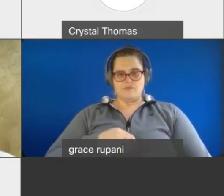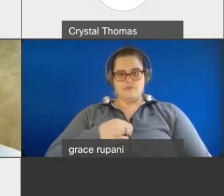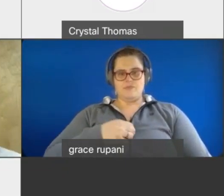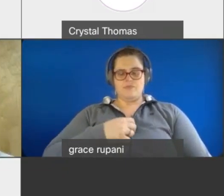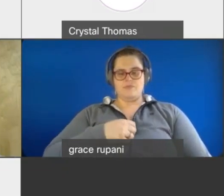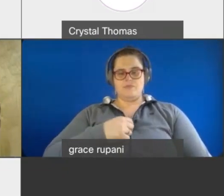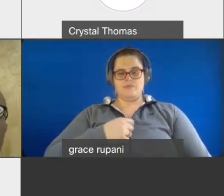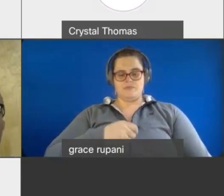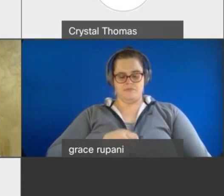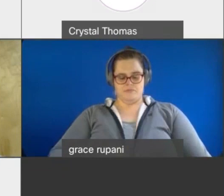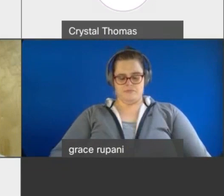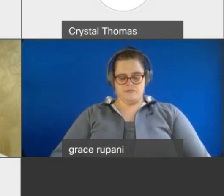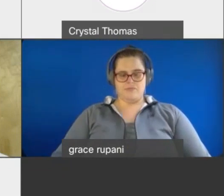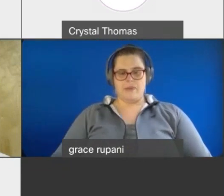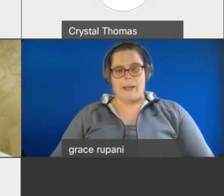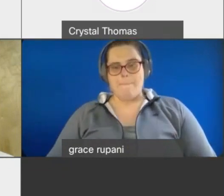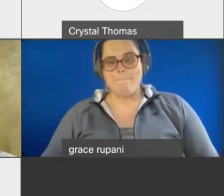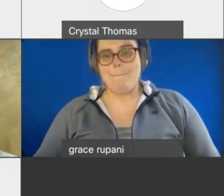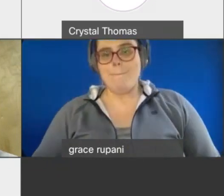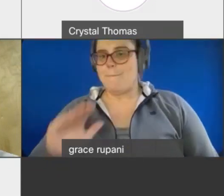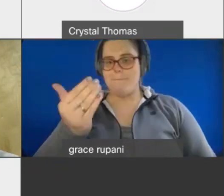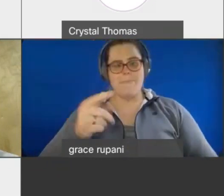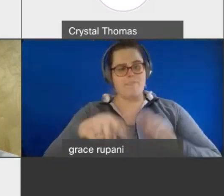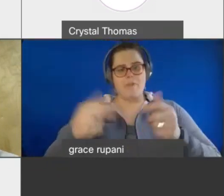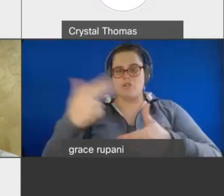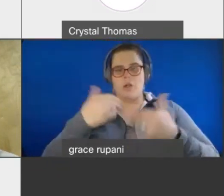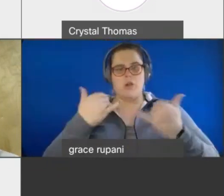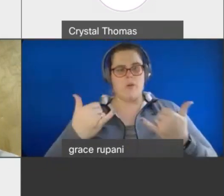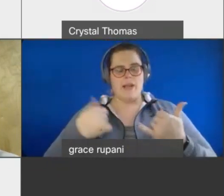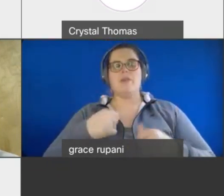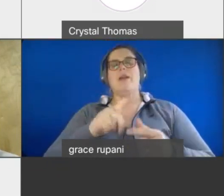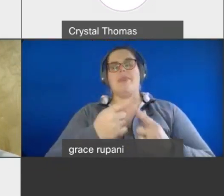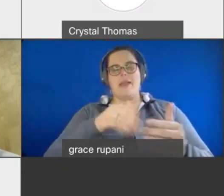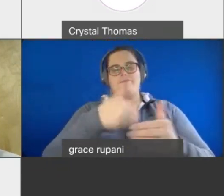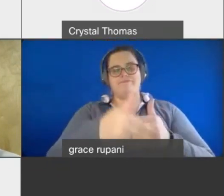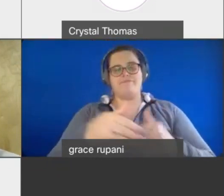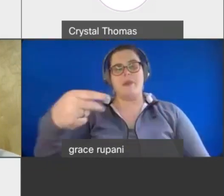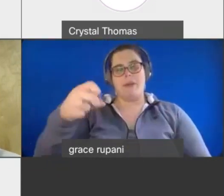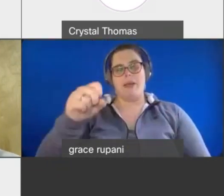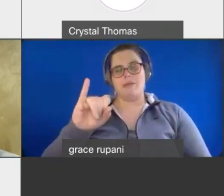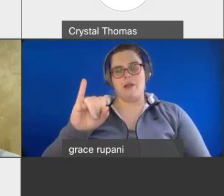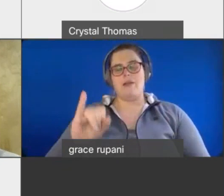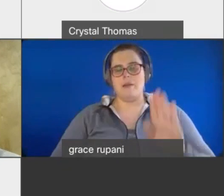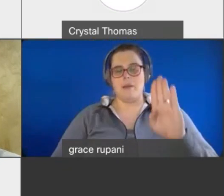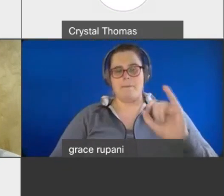If Project Redirect is not able to join at this time, in that case, we're going to move on to PSI, Bill Howard.